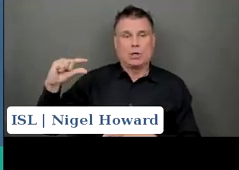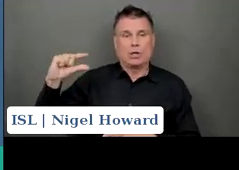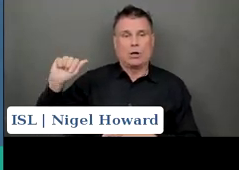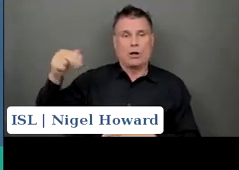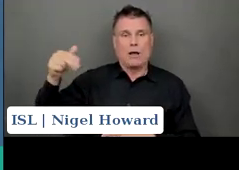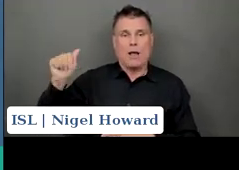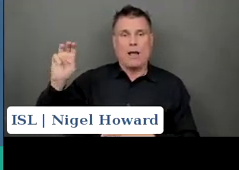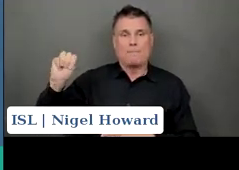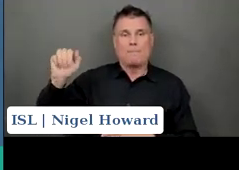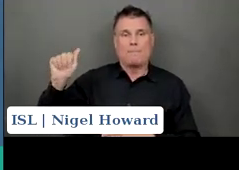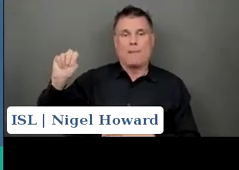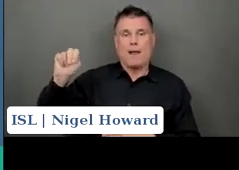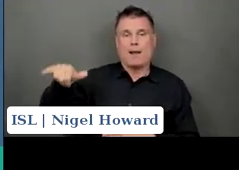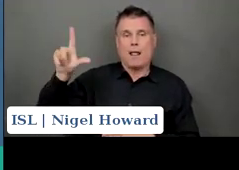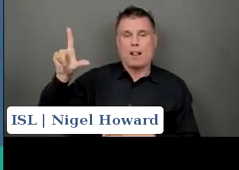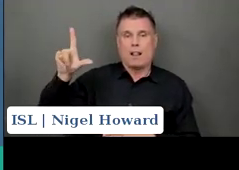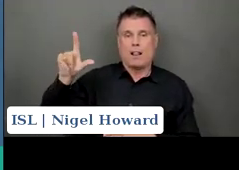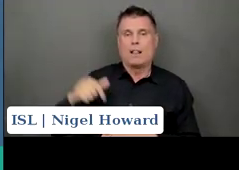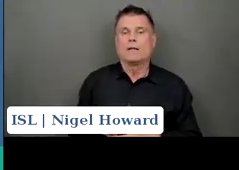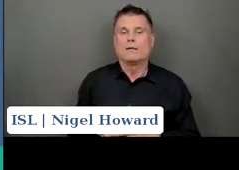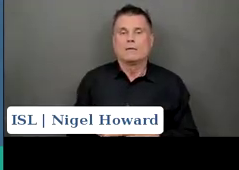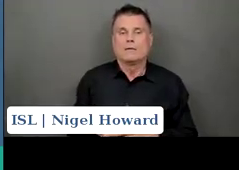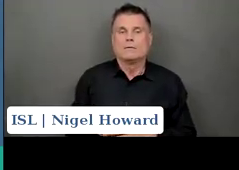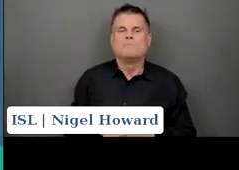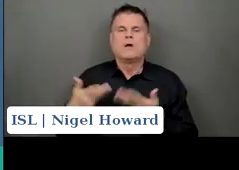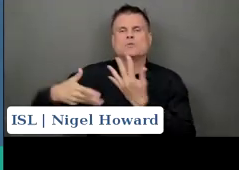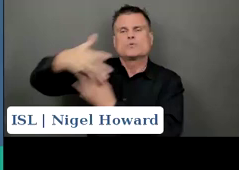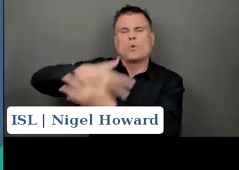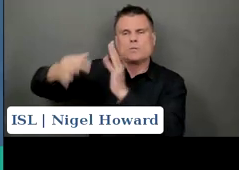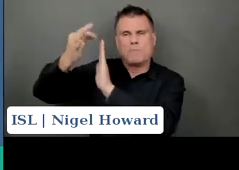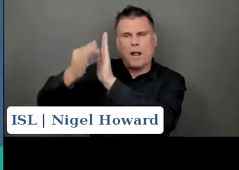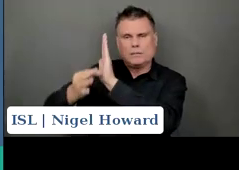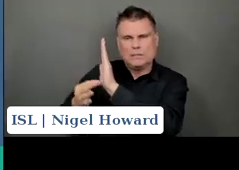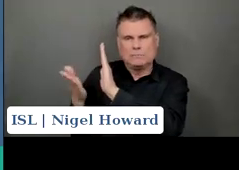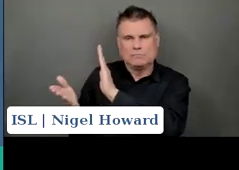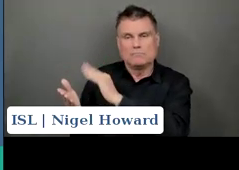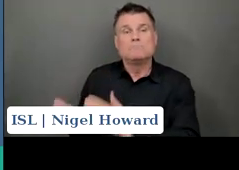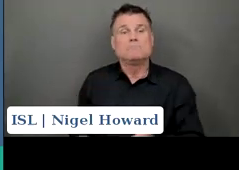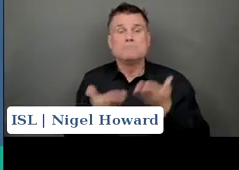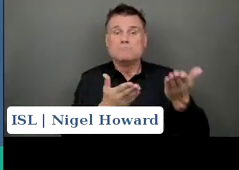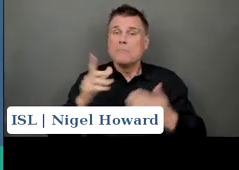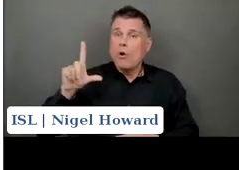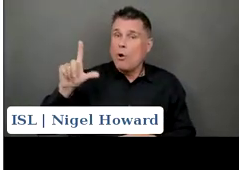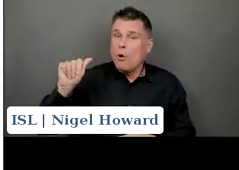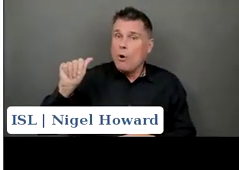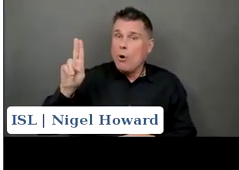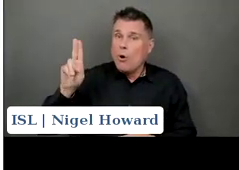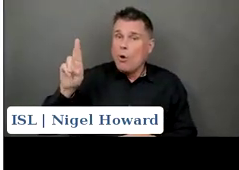I'll hand over now to Lauren Whitehead to take us through the first section of the webinar. Thanks,